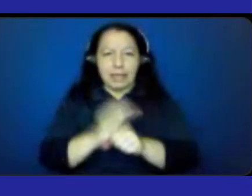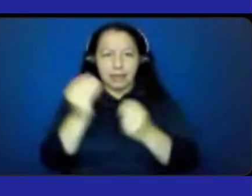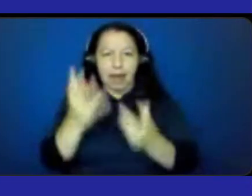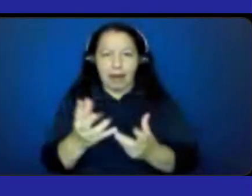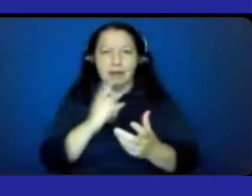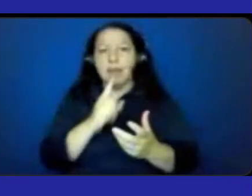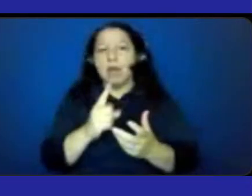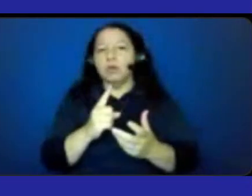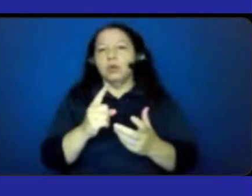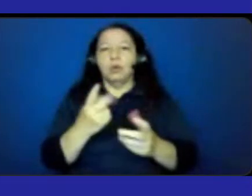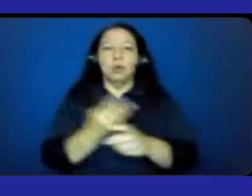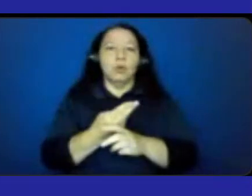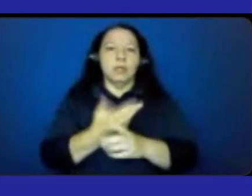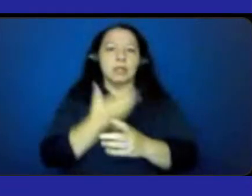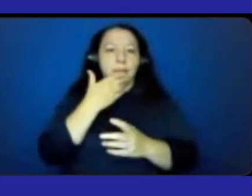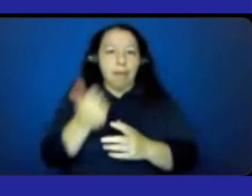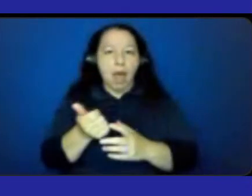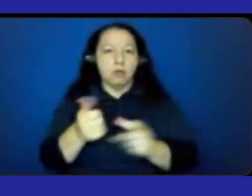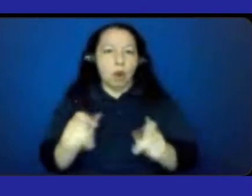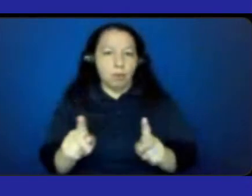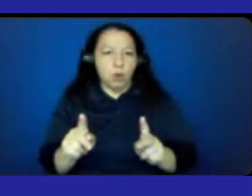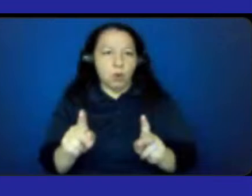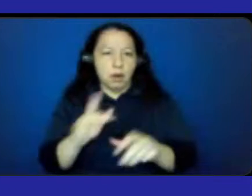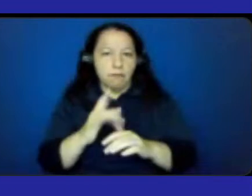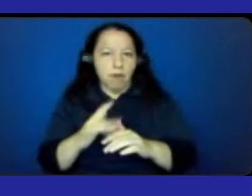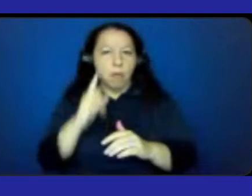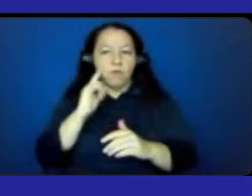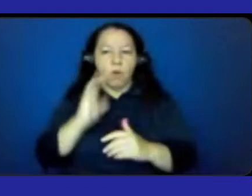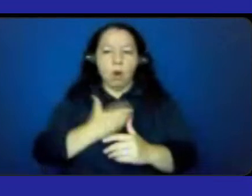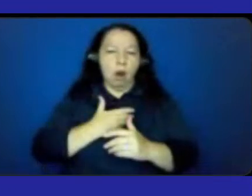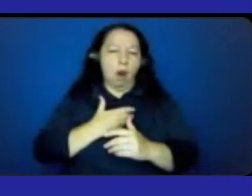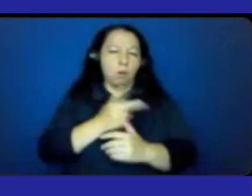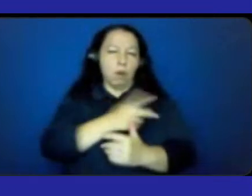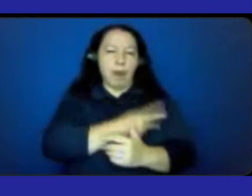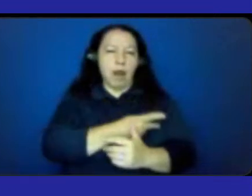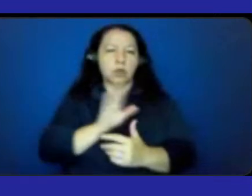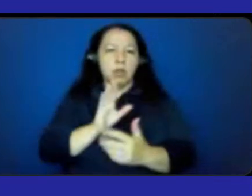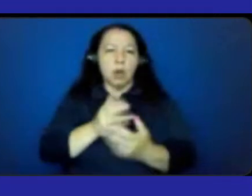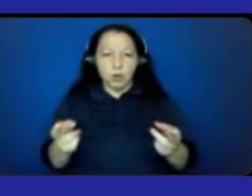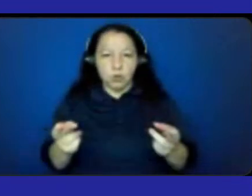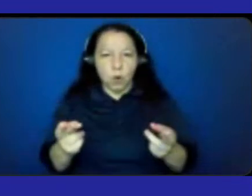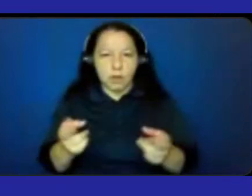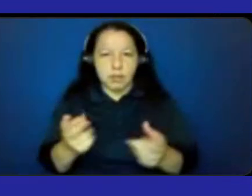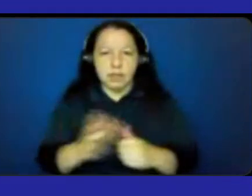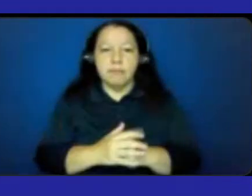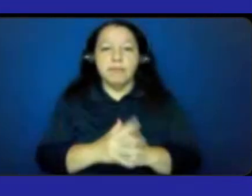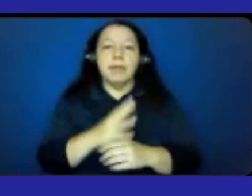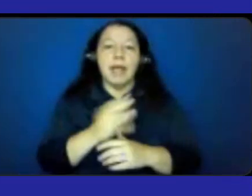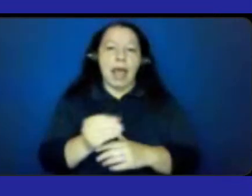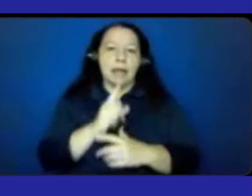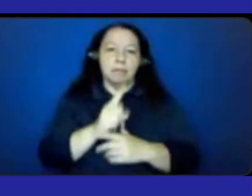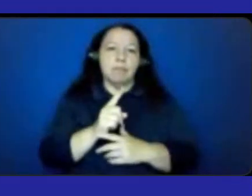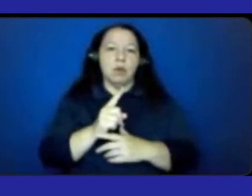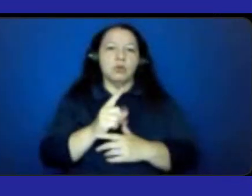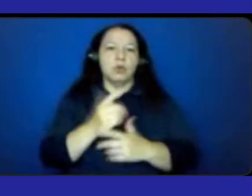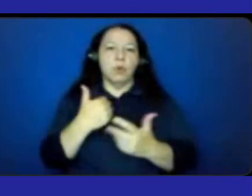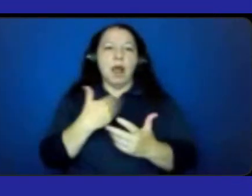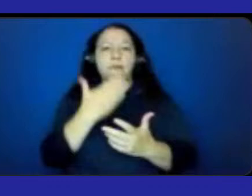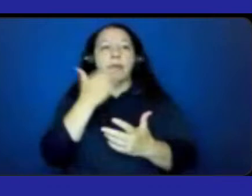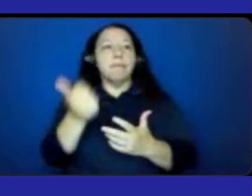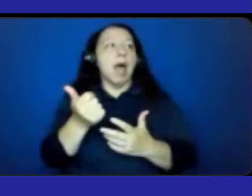our patients, and in order to demonstrate the social and financial return on health and hospitals investment. Next slide,